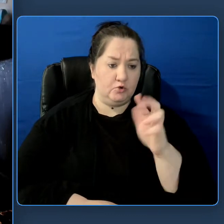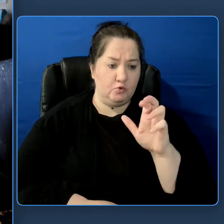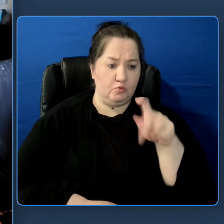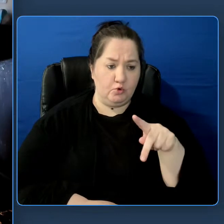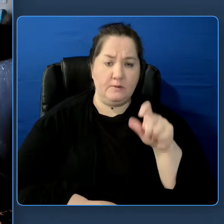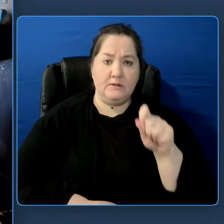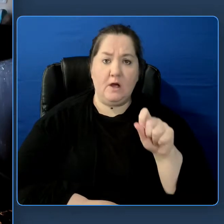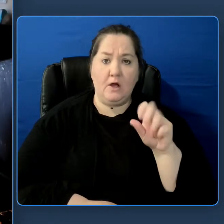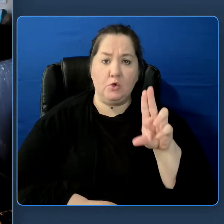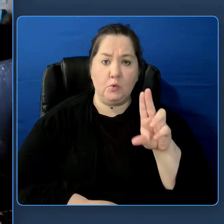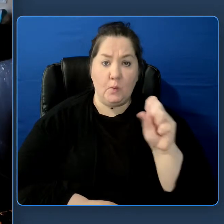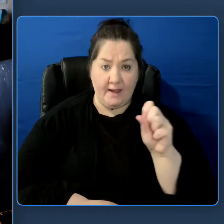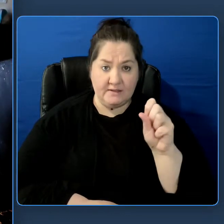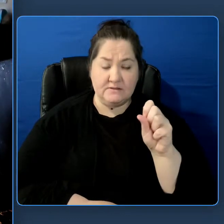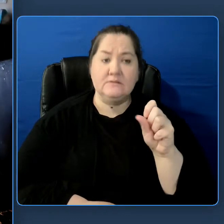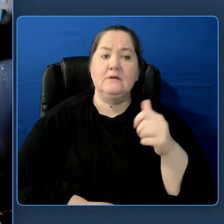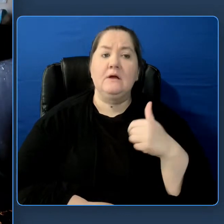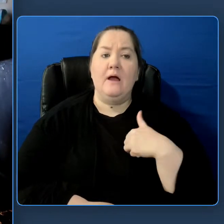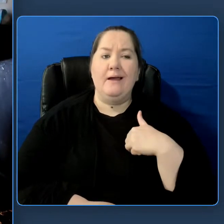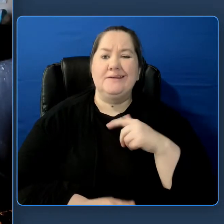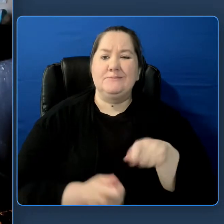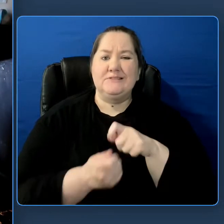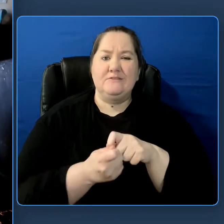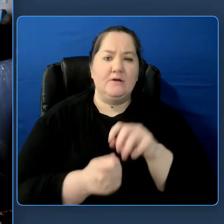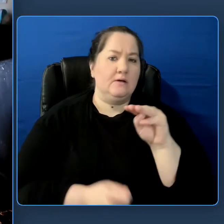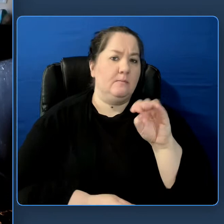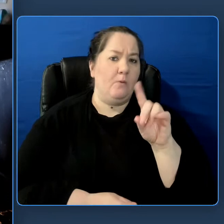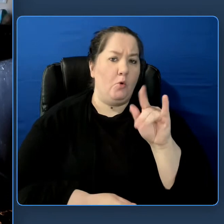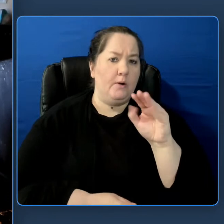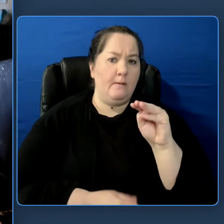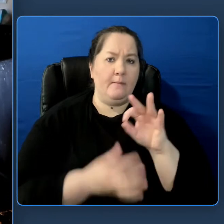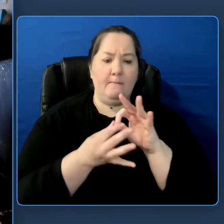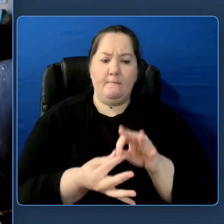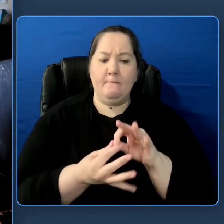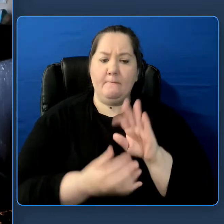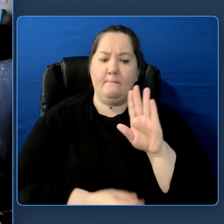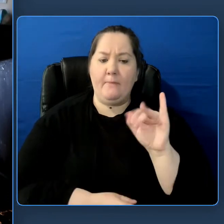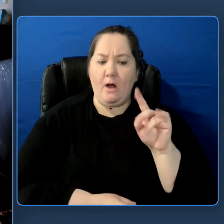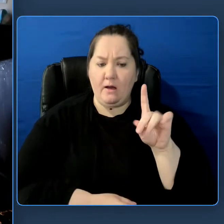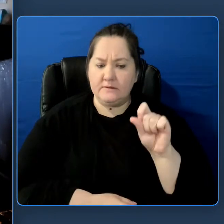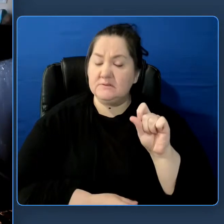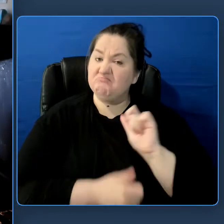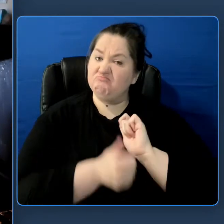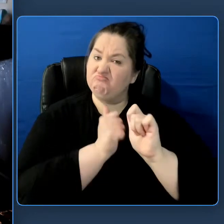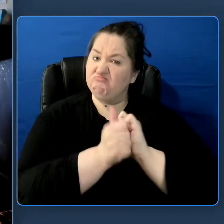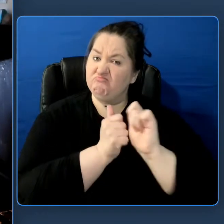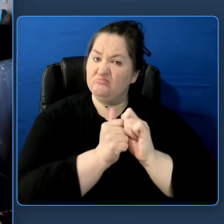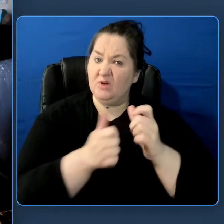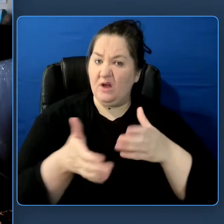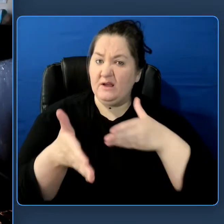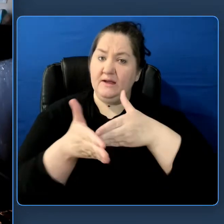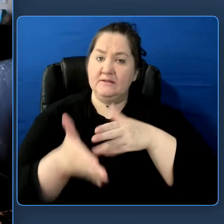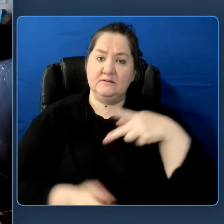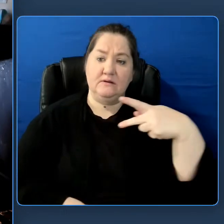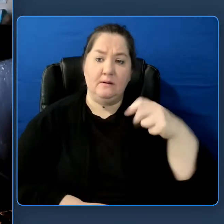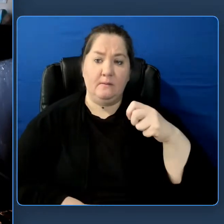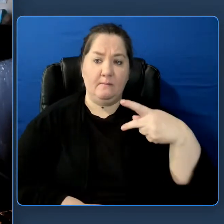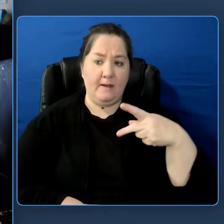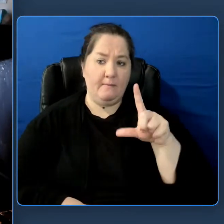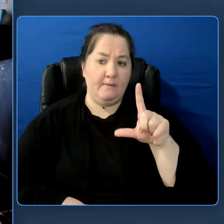disastergroup.us, he's got a specific modem that does bonding as well. That's very, very competitive against the PepLink.